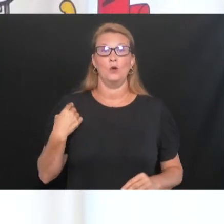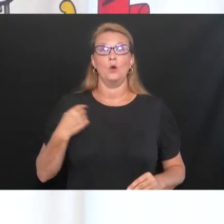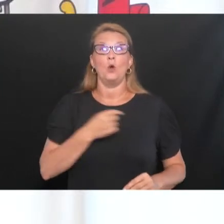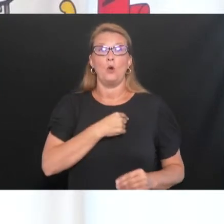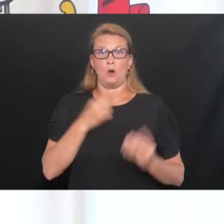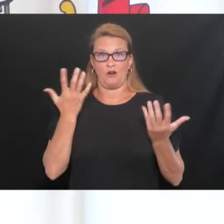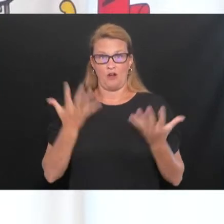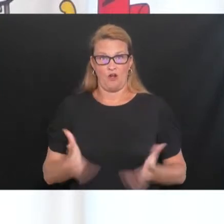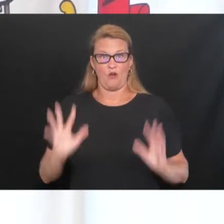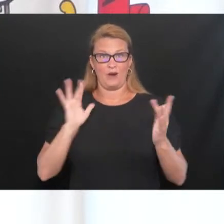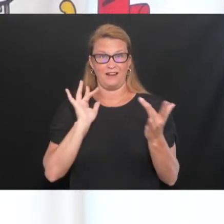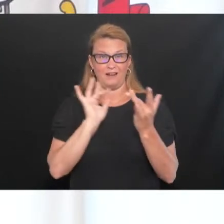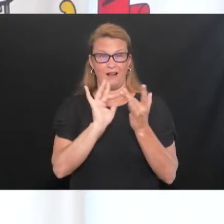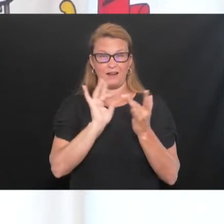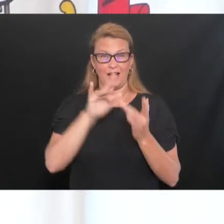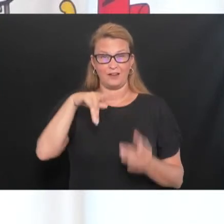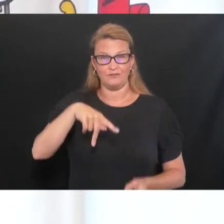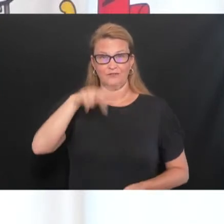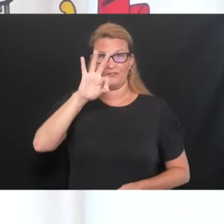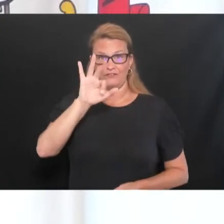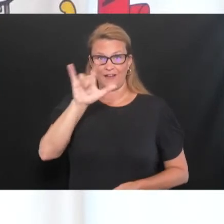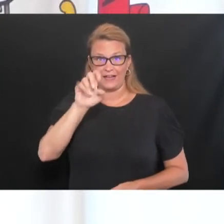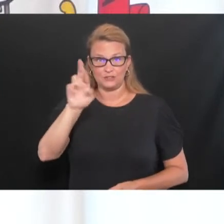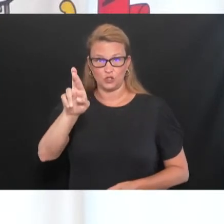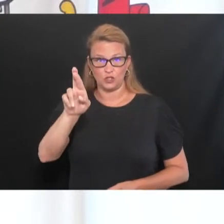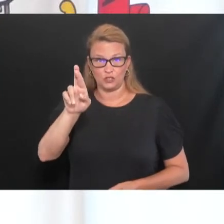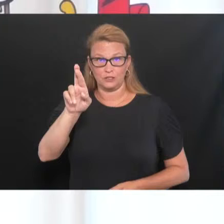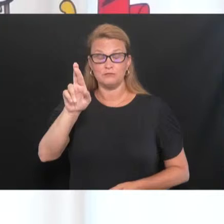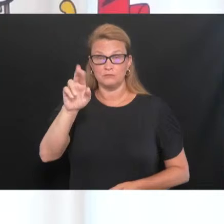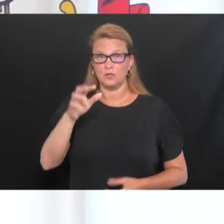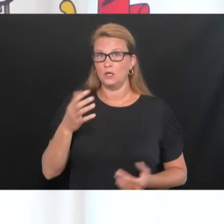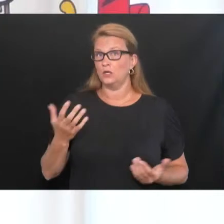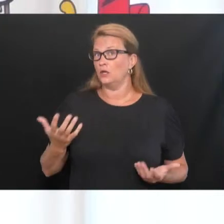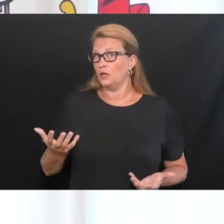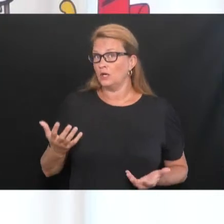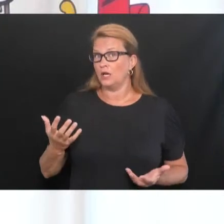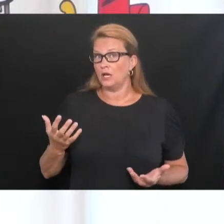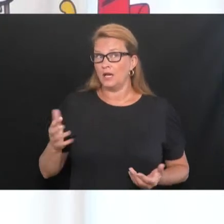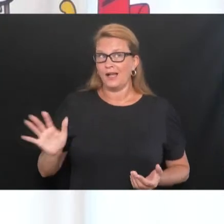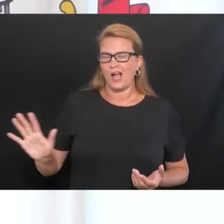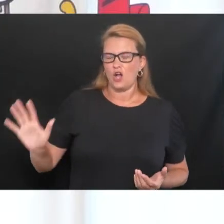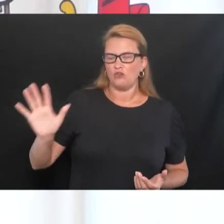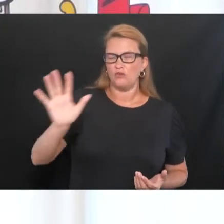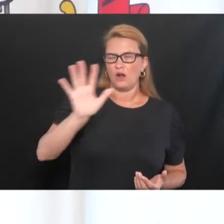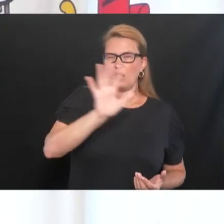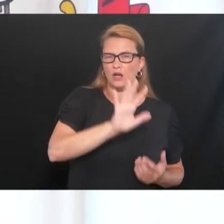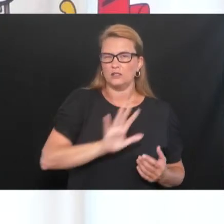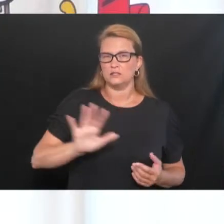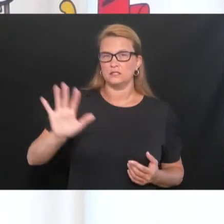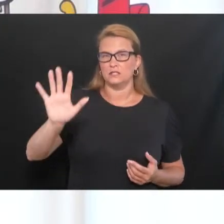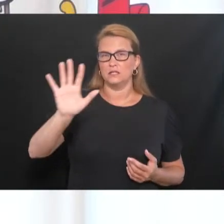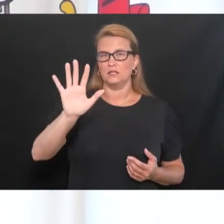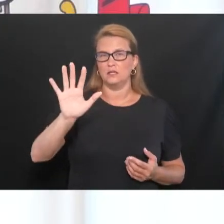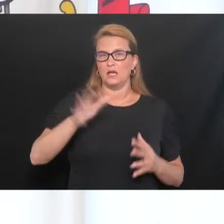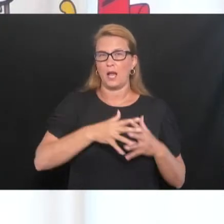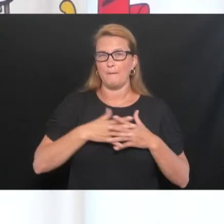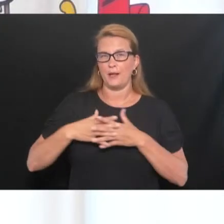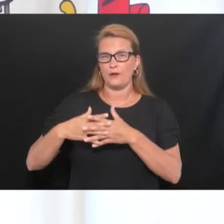Pfizer folks, because here's what's happening. Across the land, we are now finding